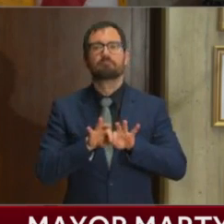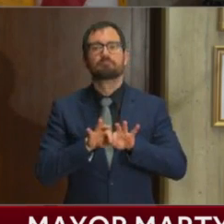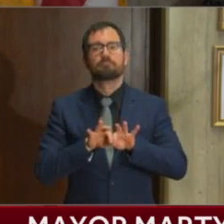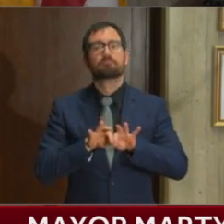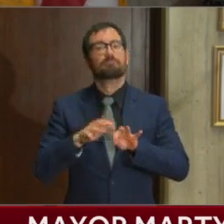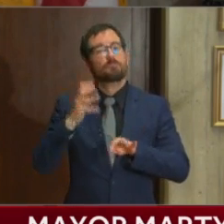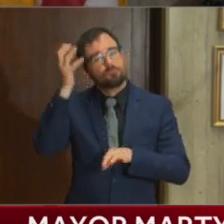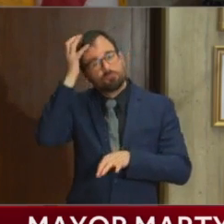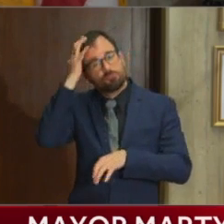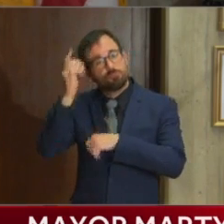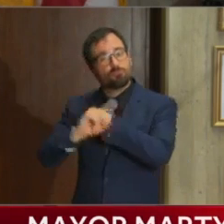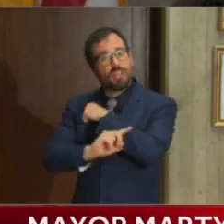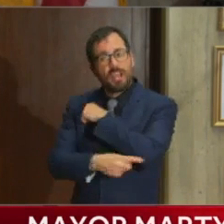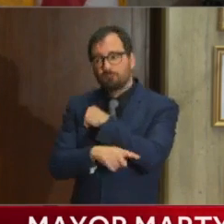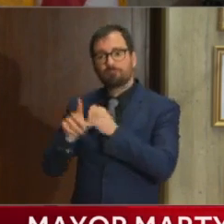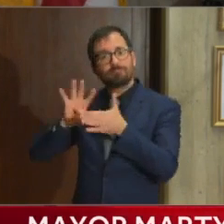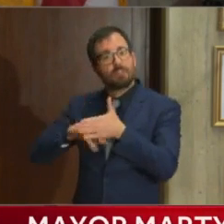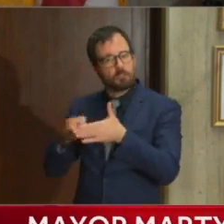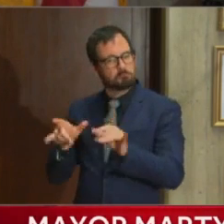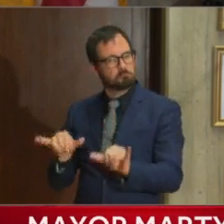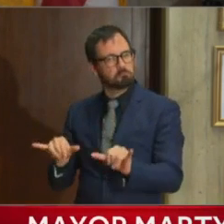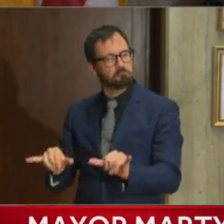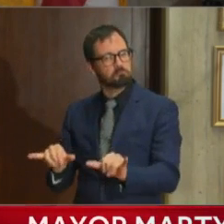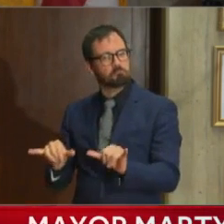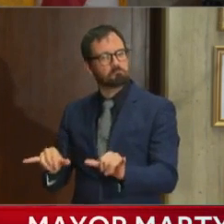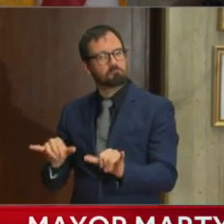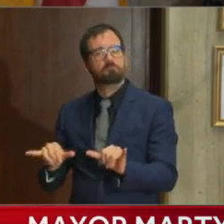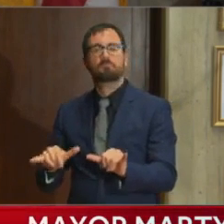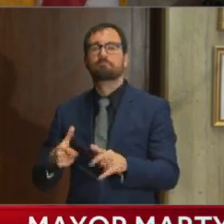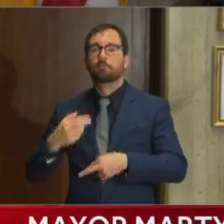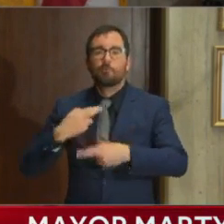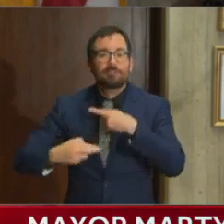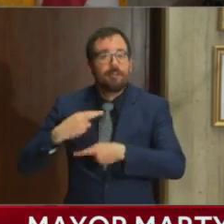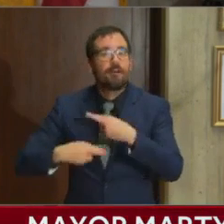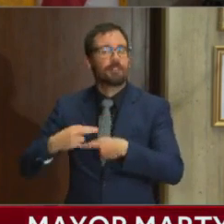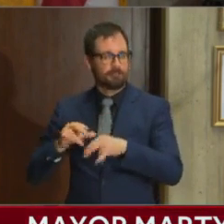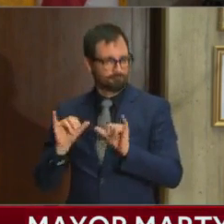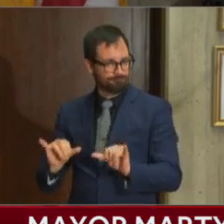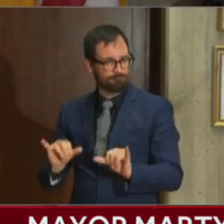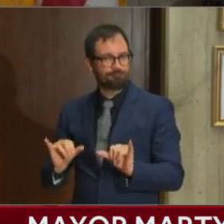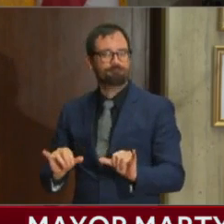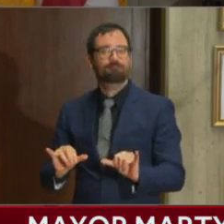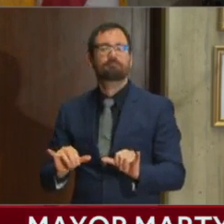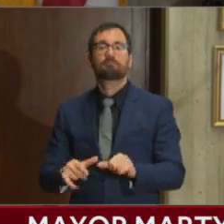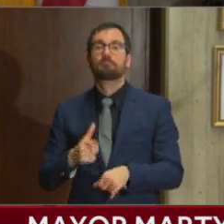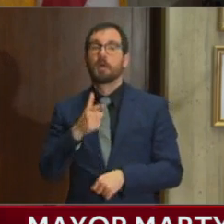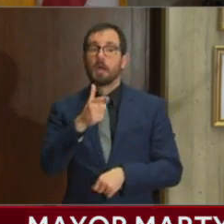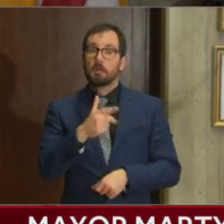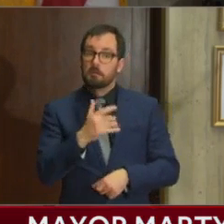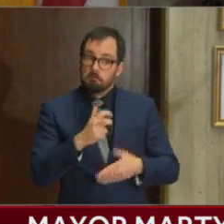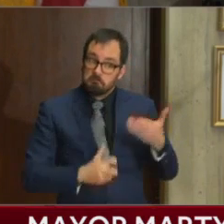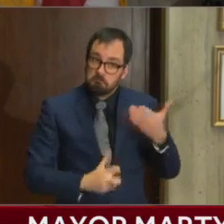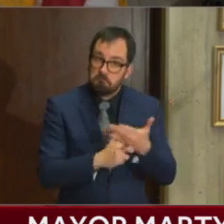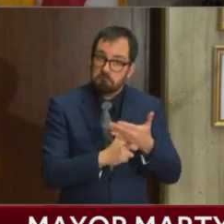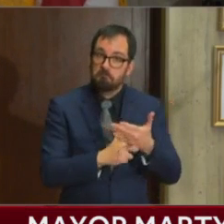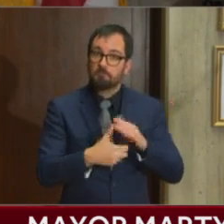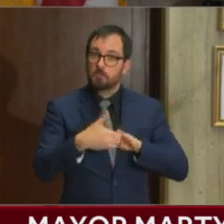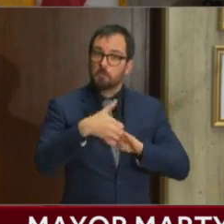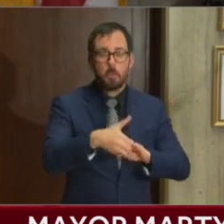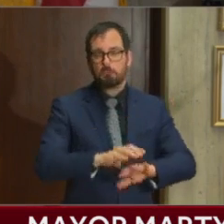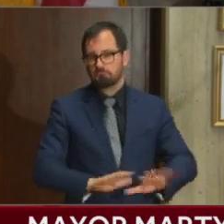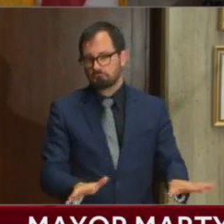ticketing or towing cars. We're going to keep cleaning our parks. We're going to keep coordinating our food access for our children and